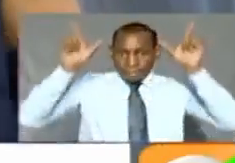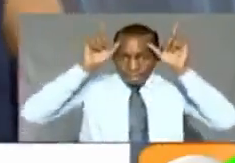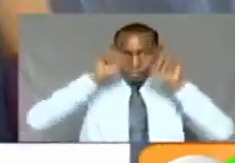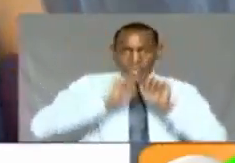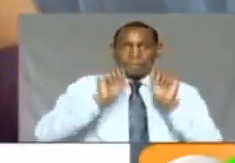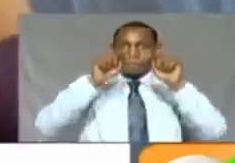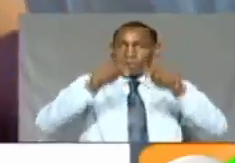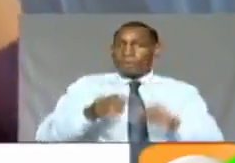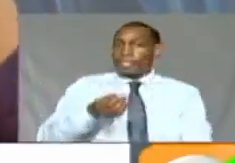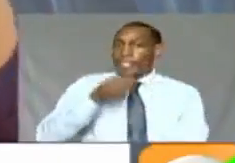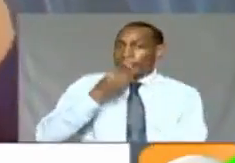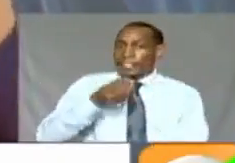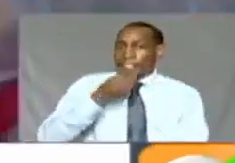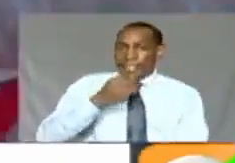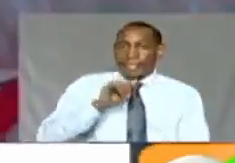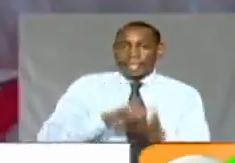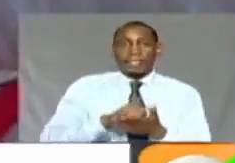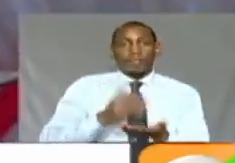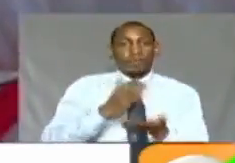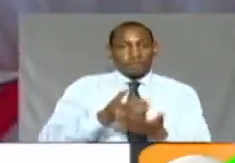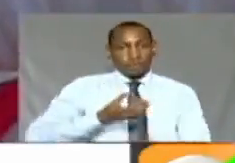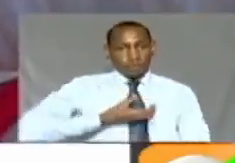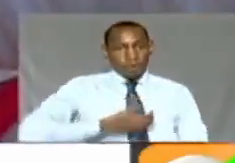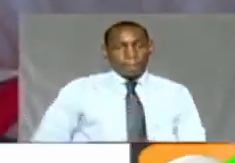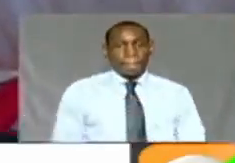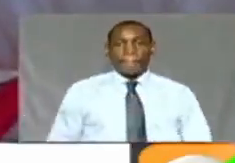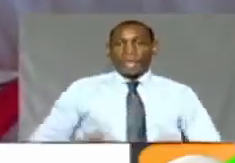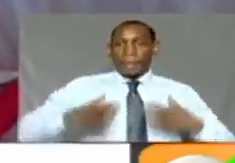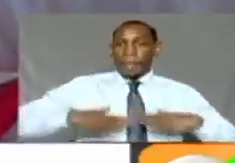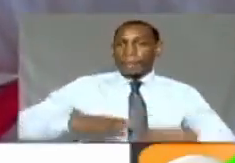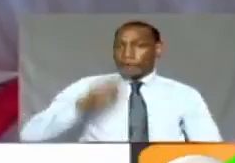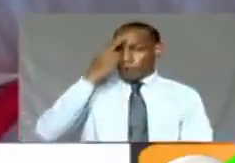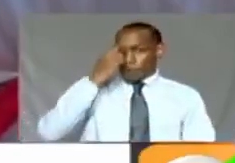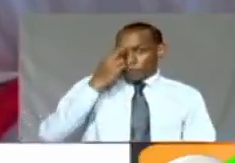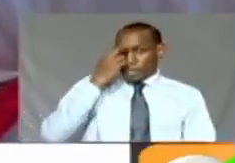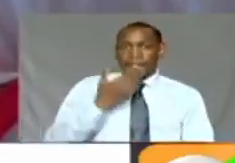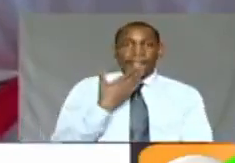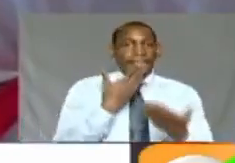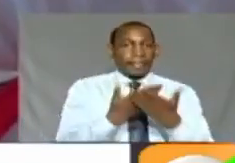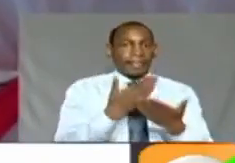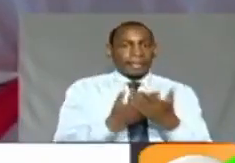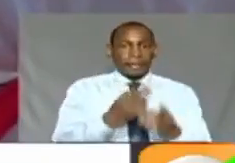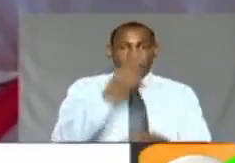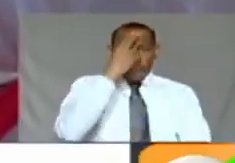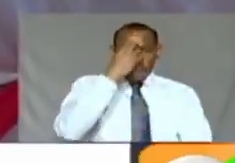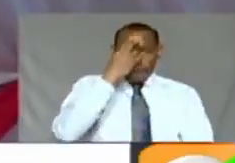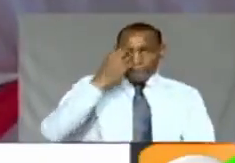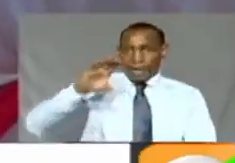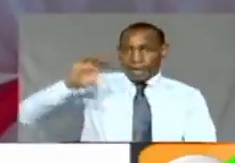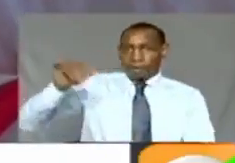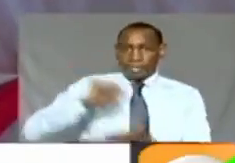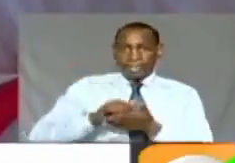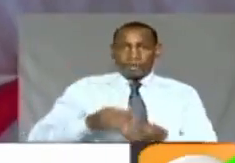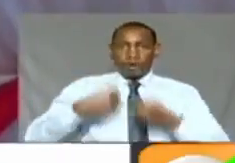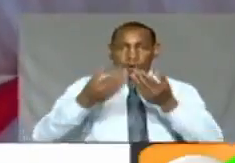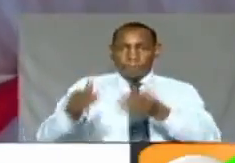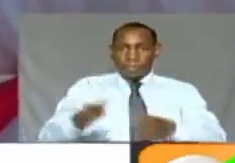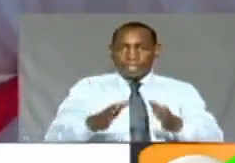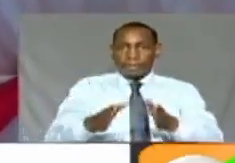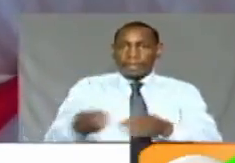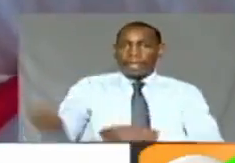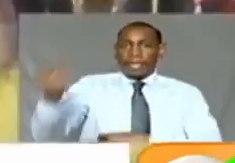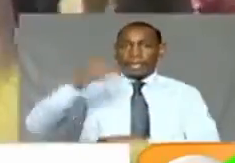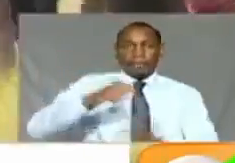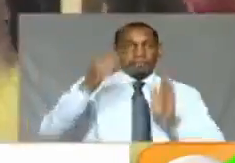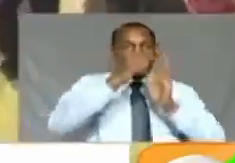kukula, wakule kwa sababu hapo ni kwetu. As people of Narok, we appreciate and the Maa counties the opportunity we have been given to come and bring